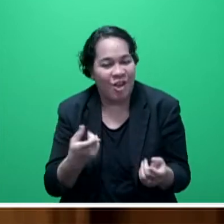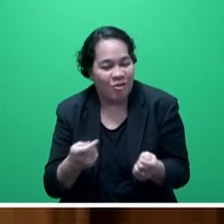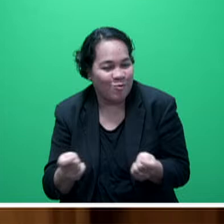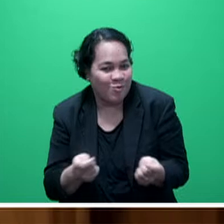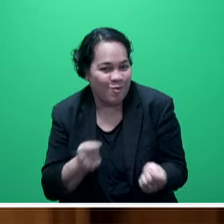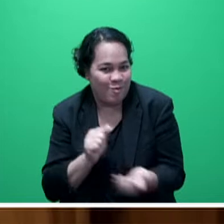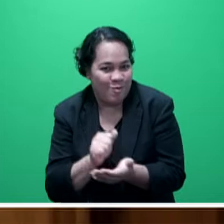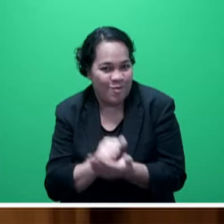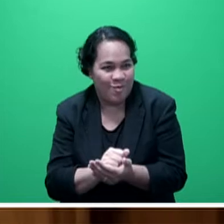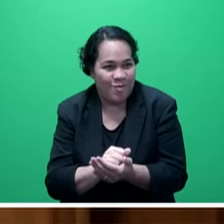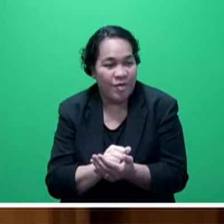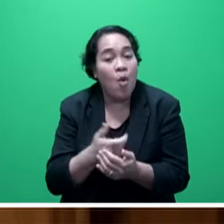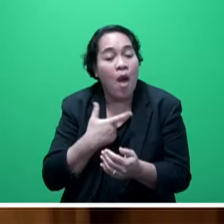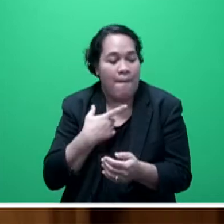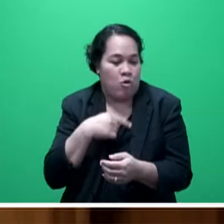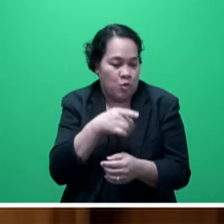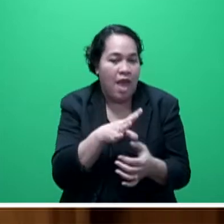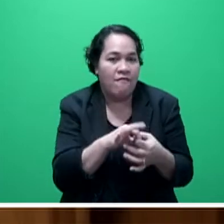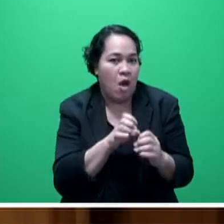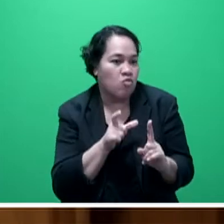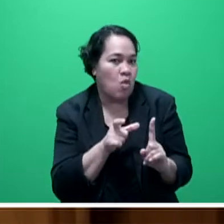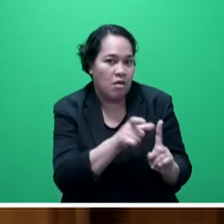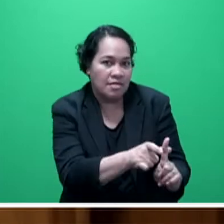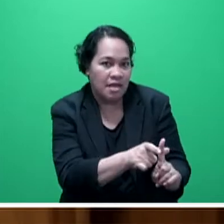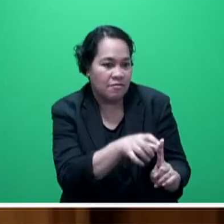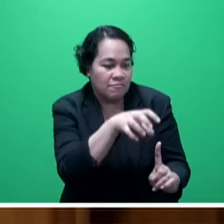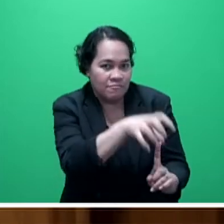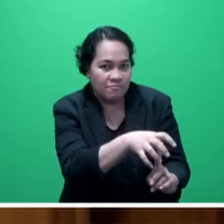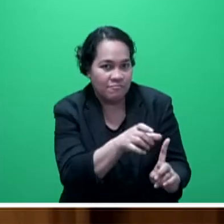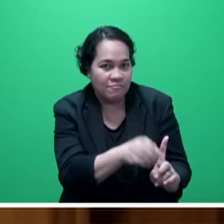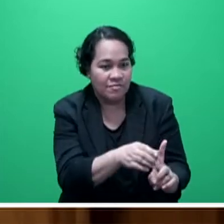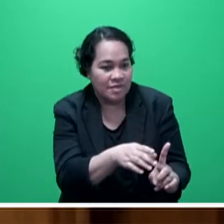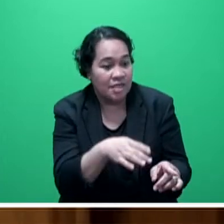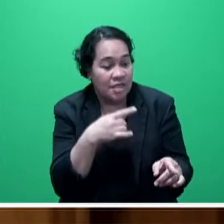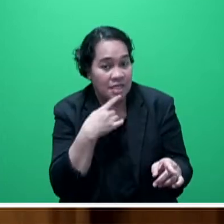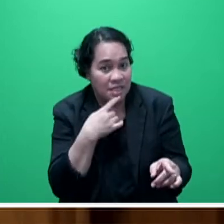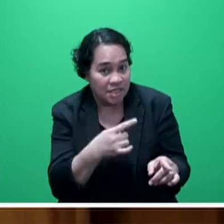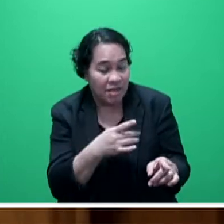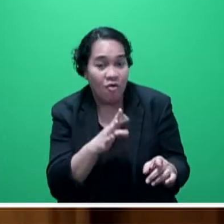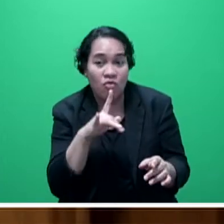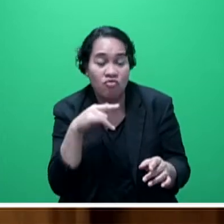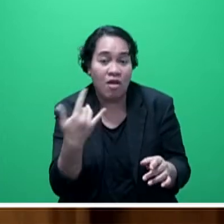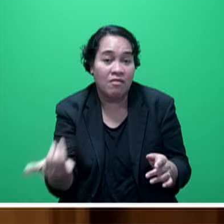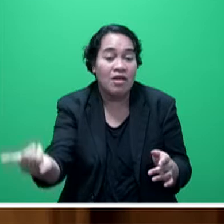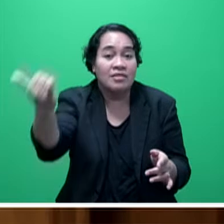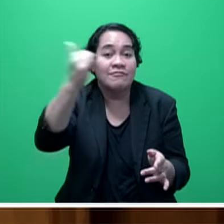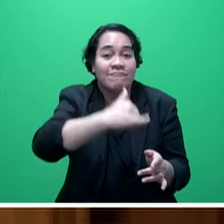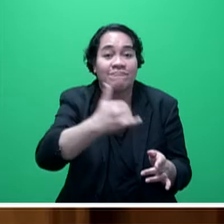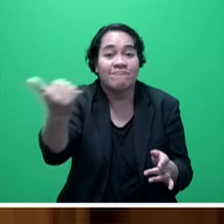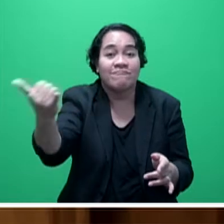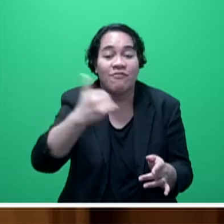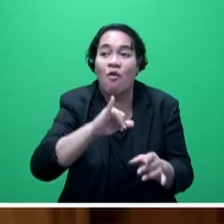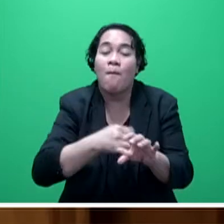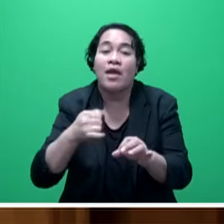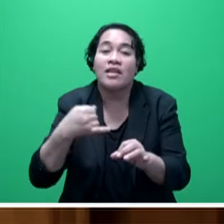are from our quarantine facilities, mainly consisting of repatriated citizens returning from medical